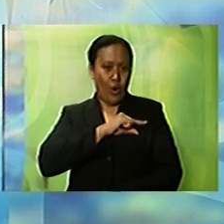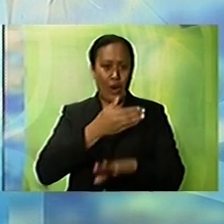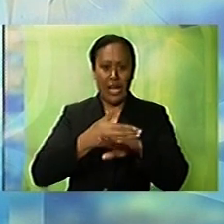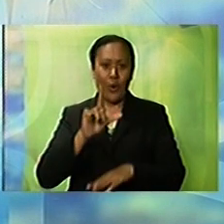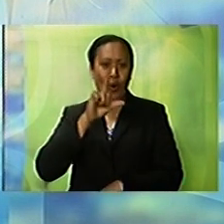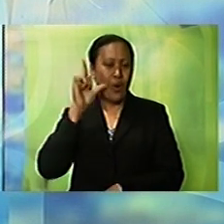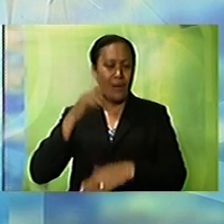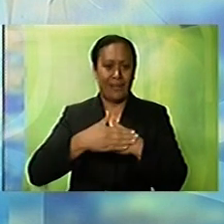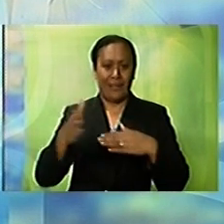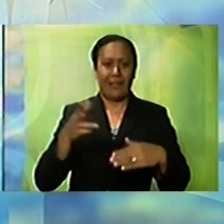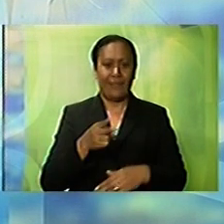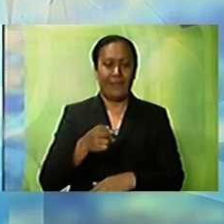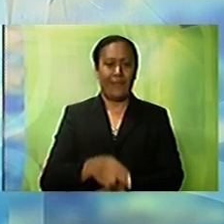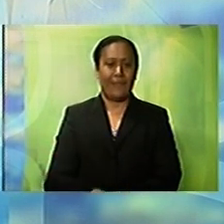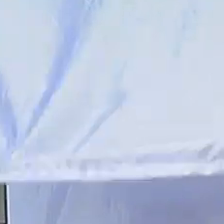launched yesterday.